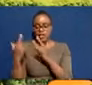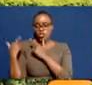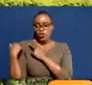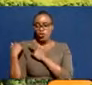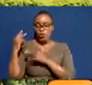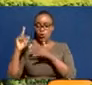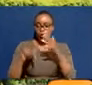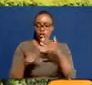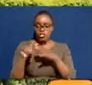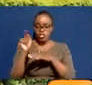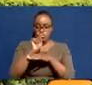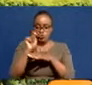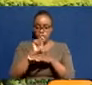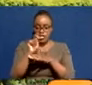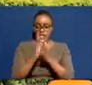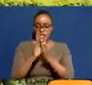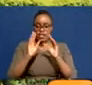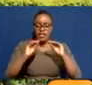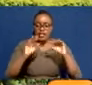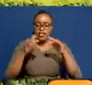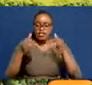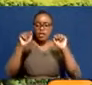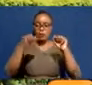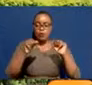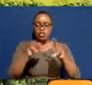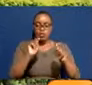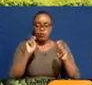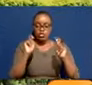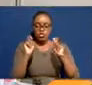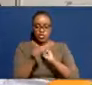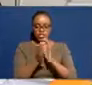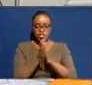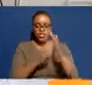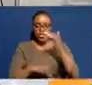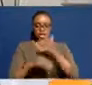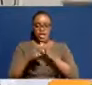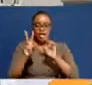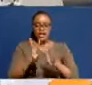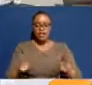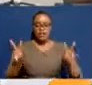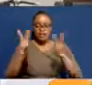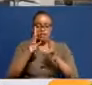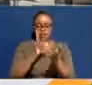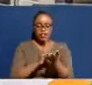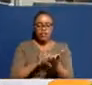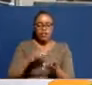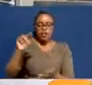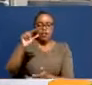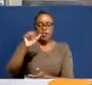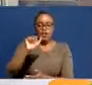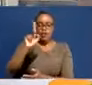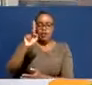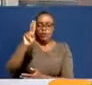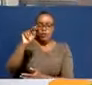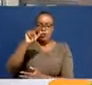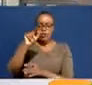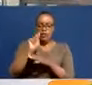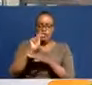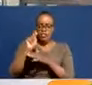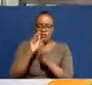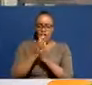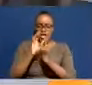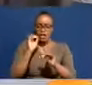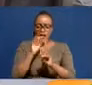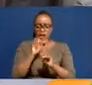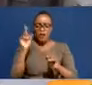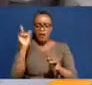to train and teach on how you can convert them and add value. Dr. Duke Kakonge is one of the students trained and mentored